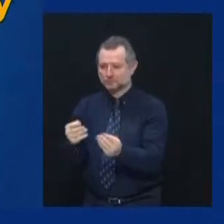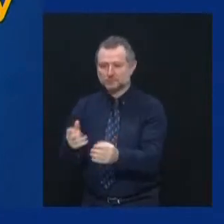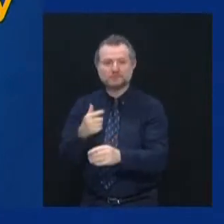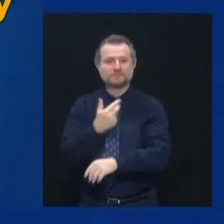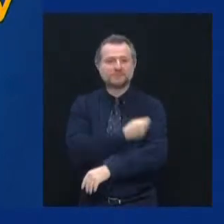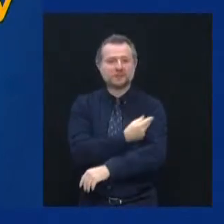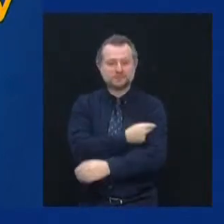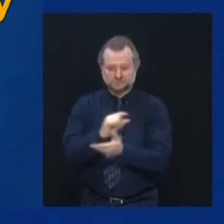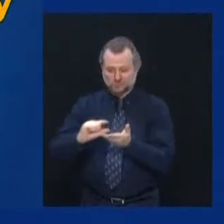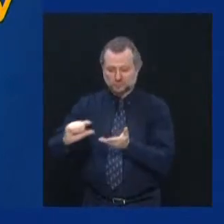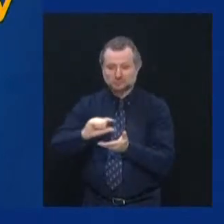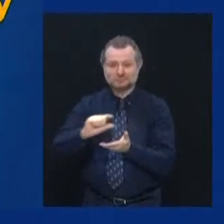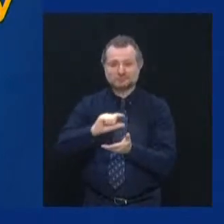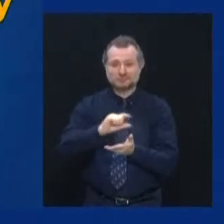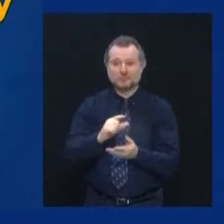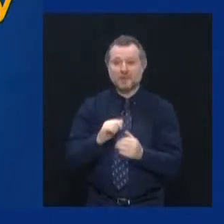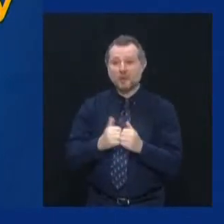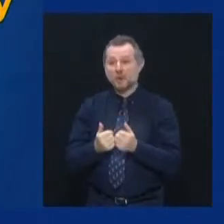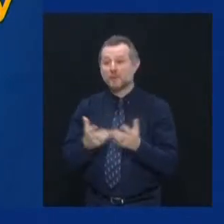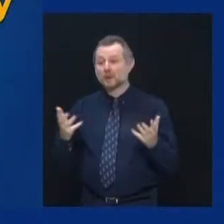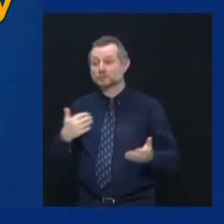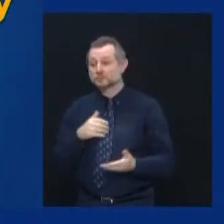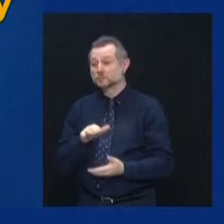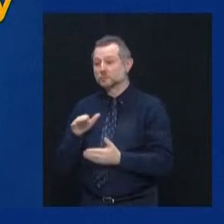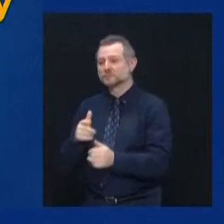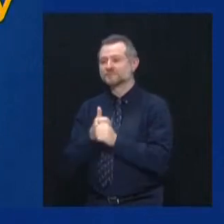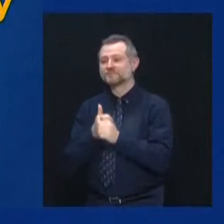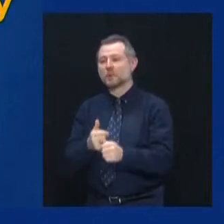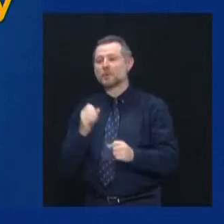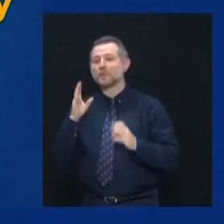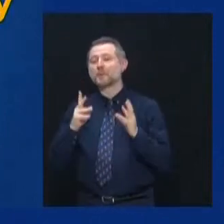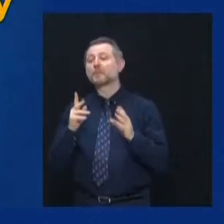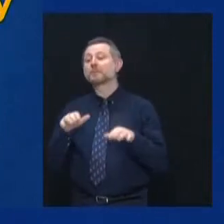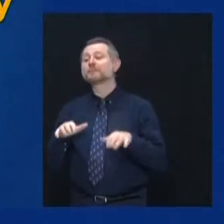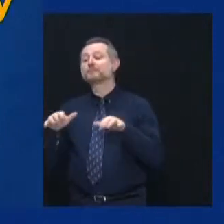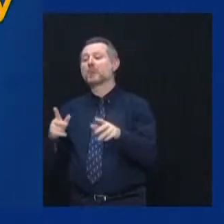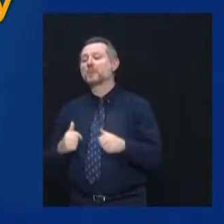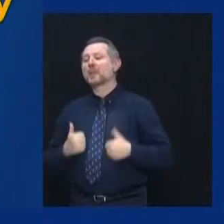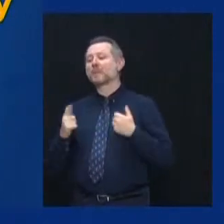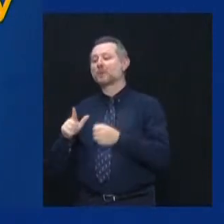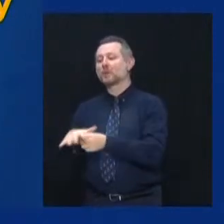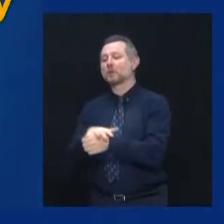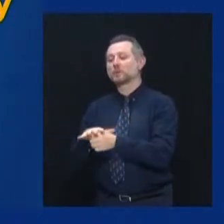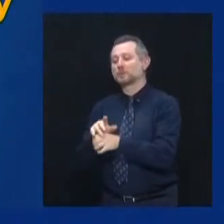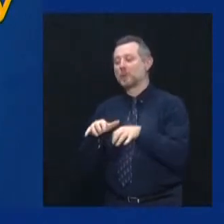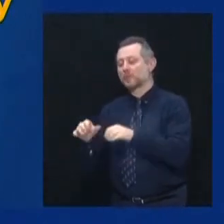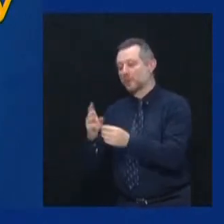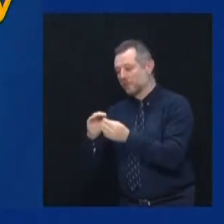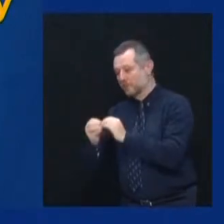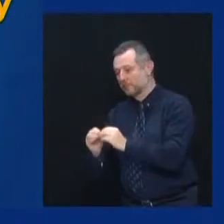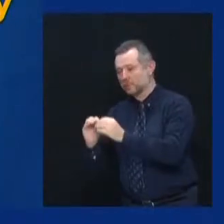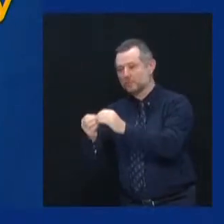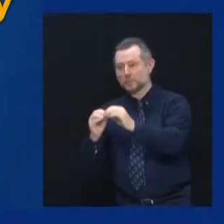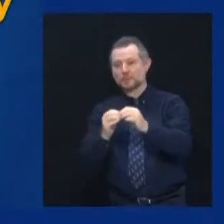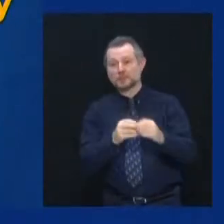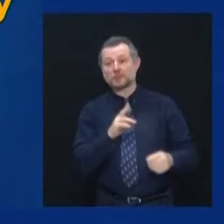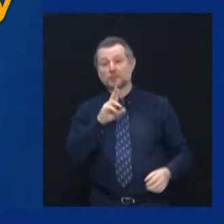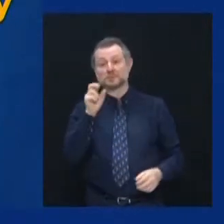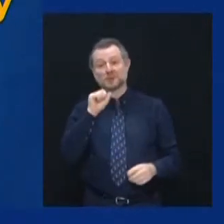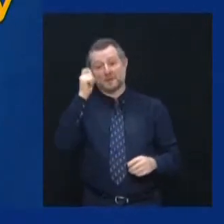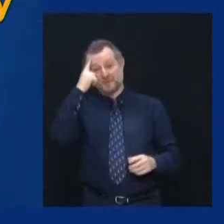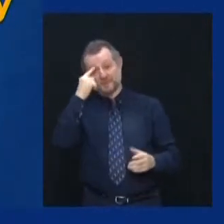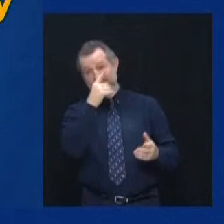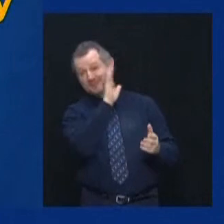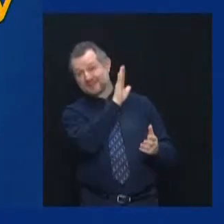proportionate to the group and the region. In other words, the United States government distributes